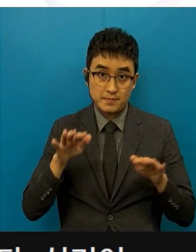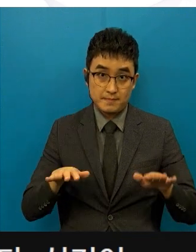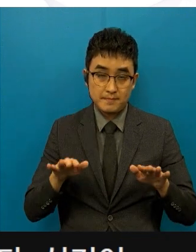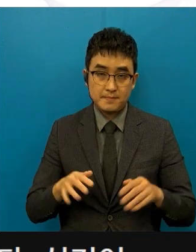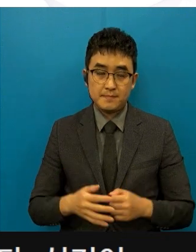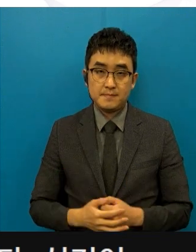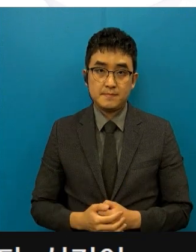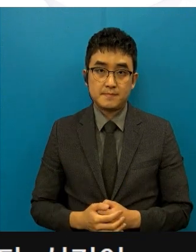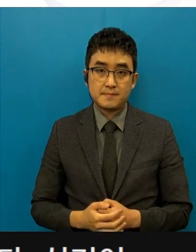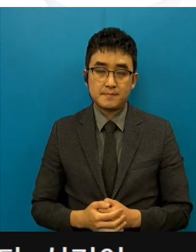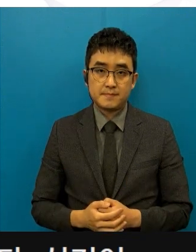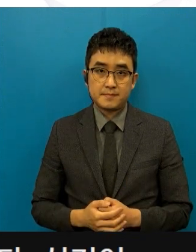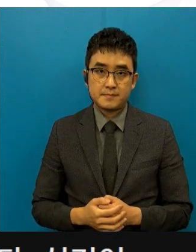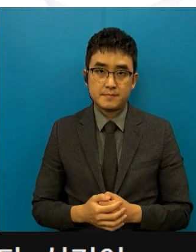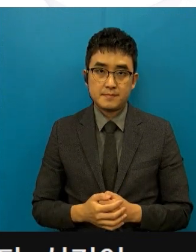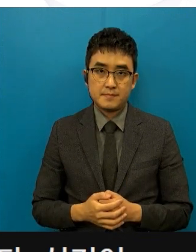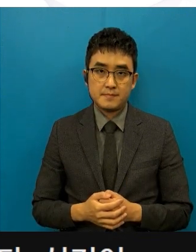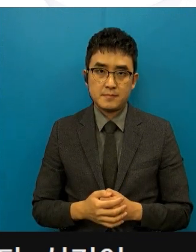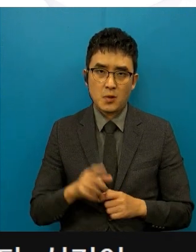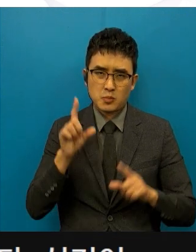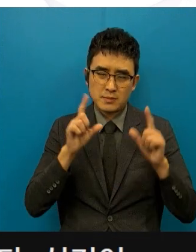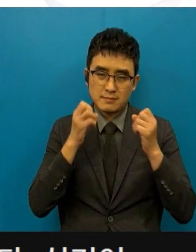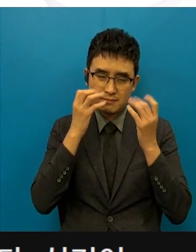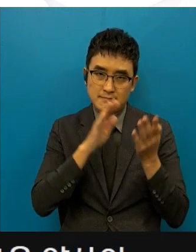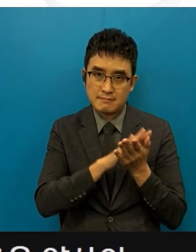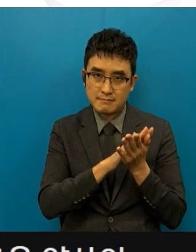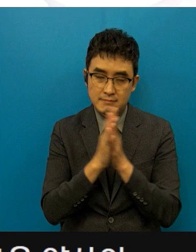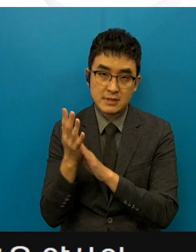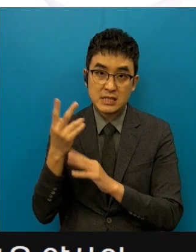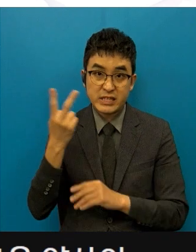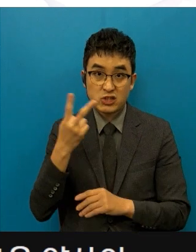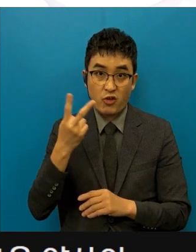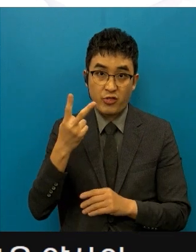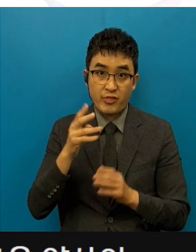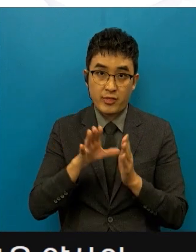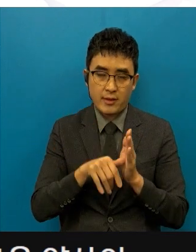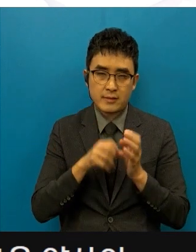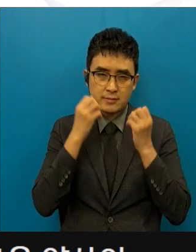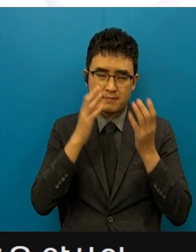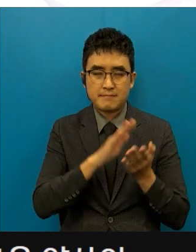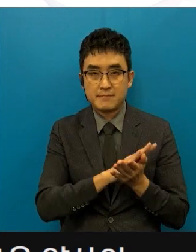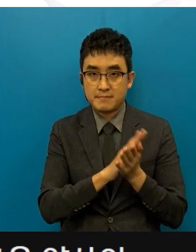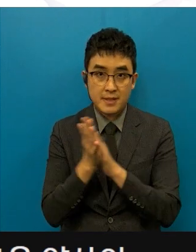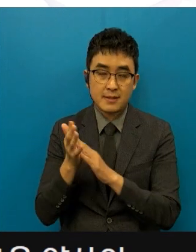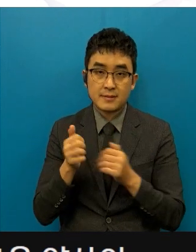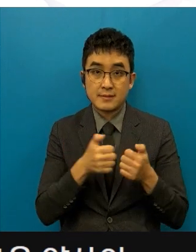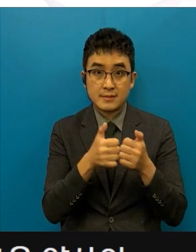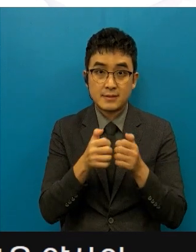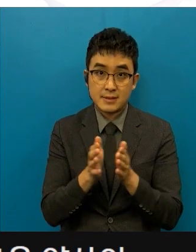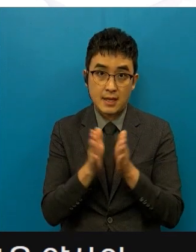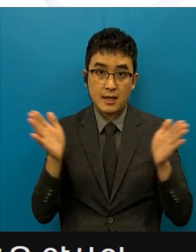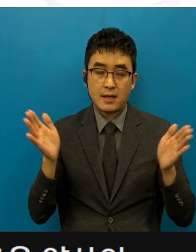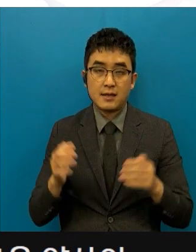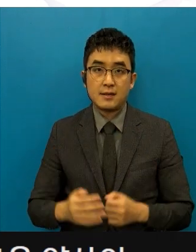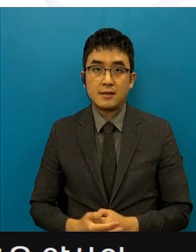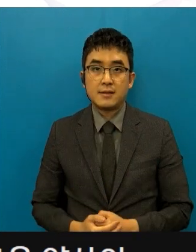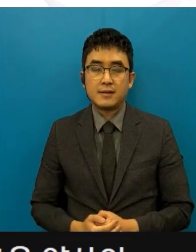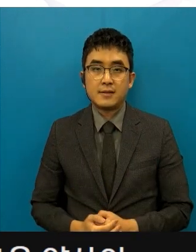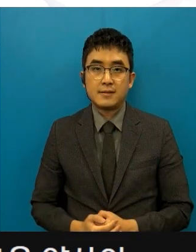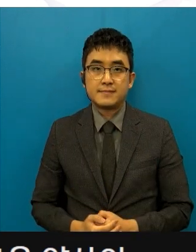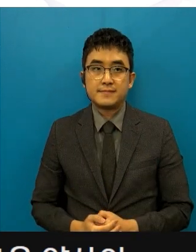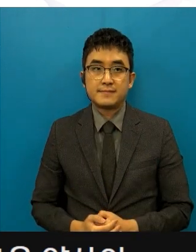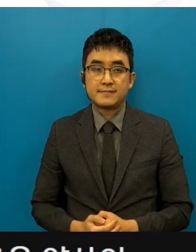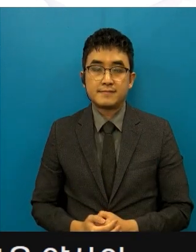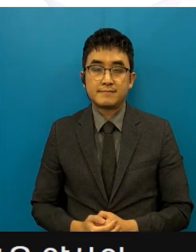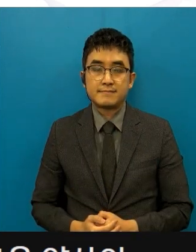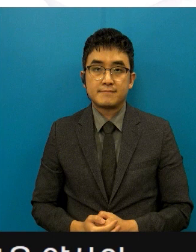2000s. Yes, this the figure shows a